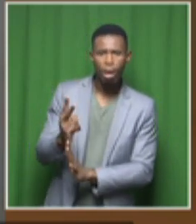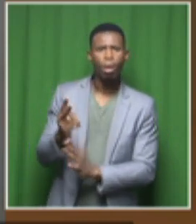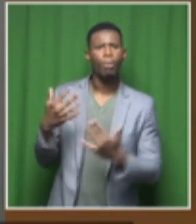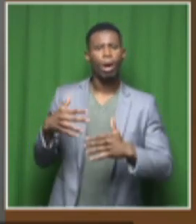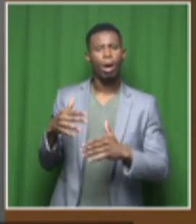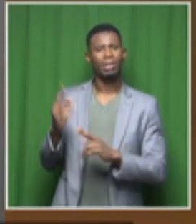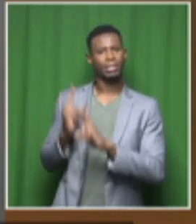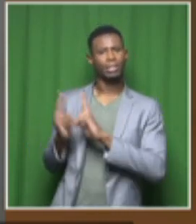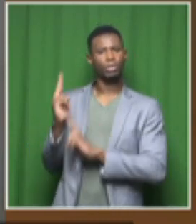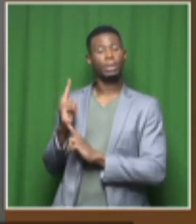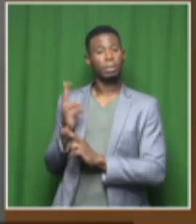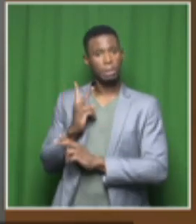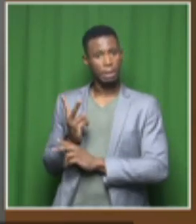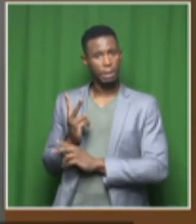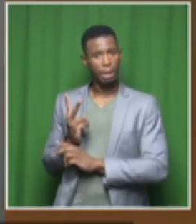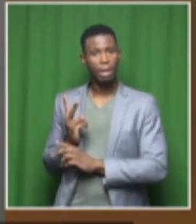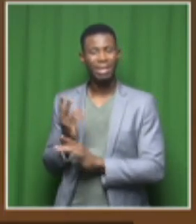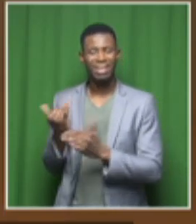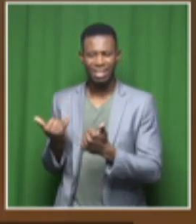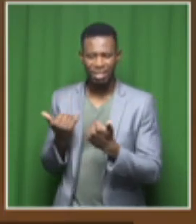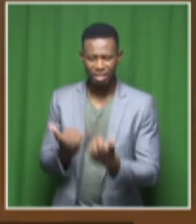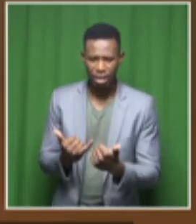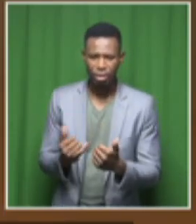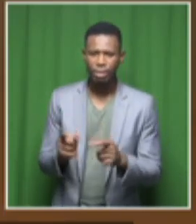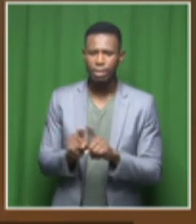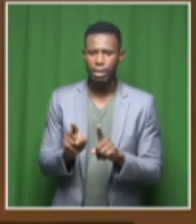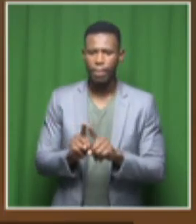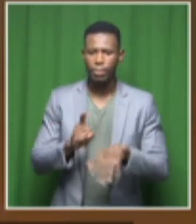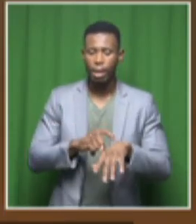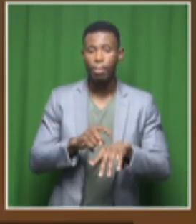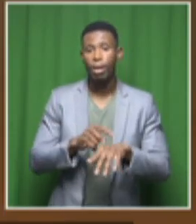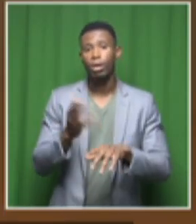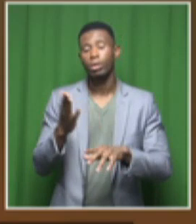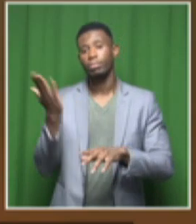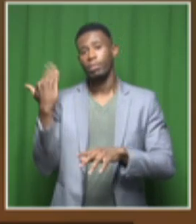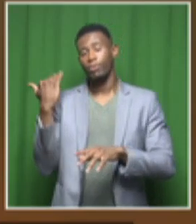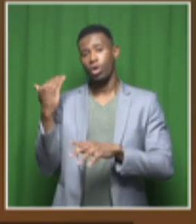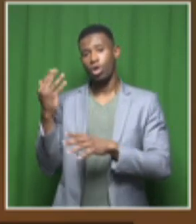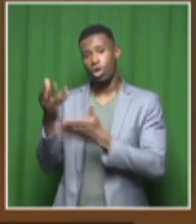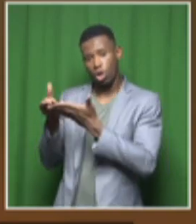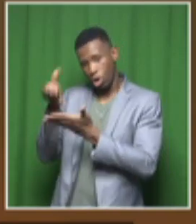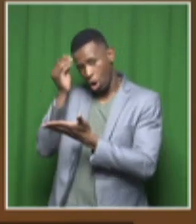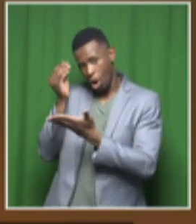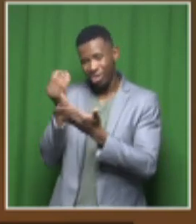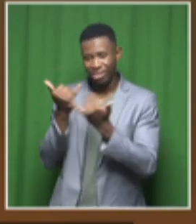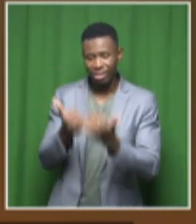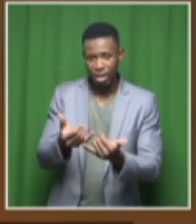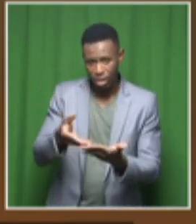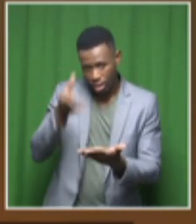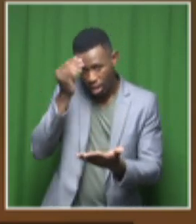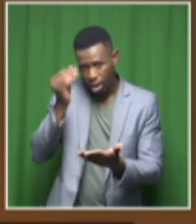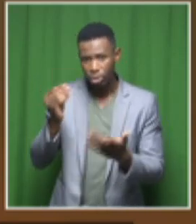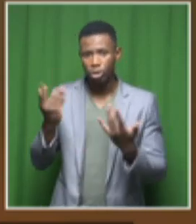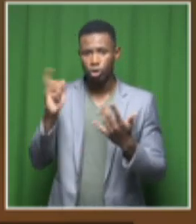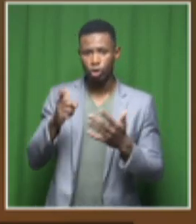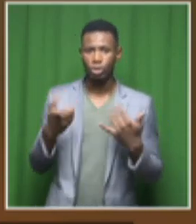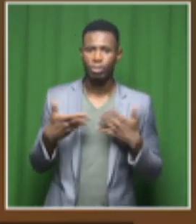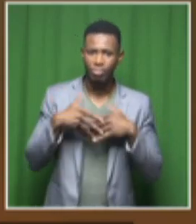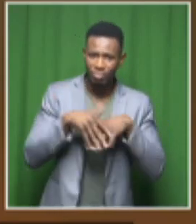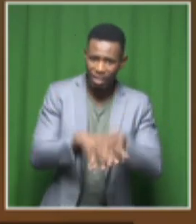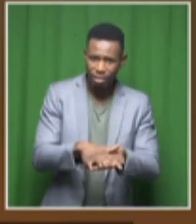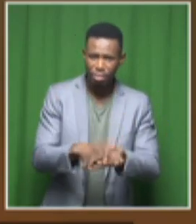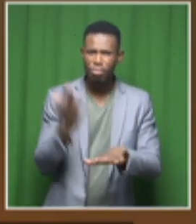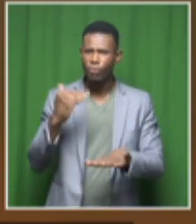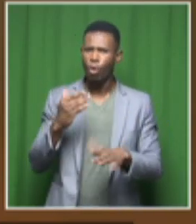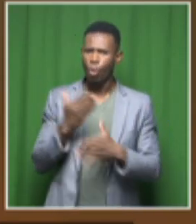we're moving with the times, we have to like combine what we learned from somewhere and then put it together with what used to work